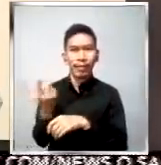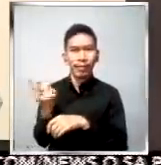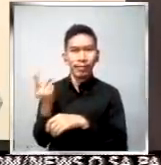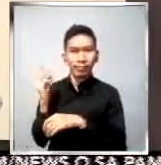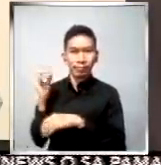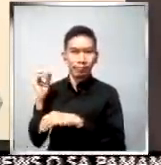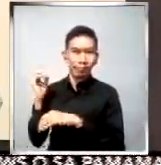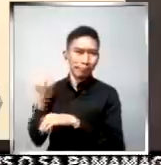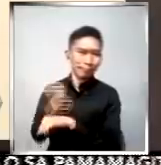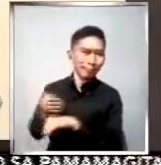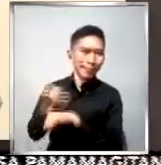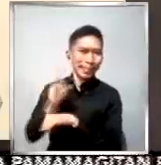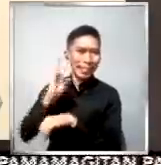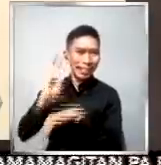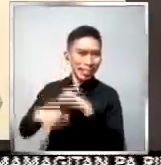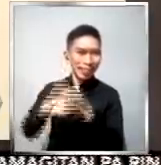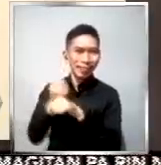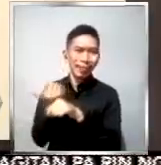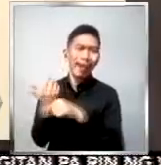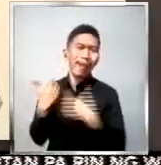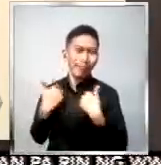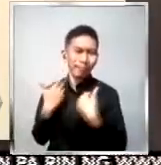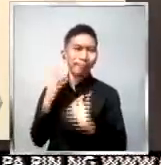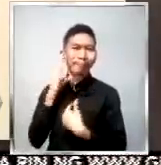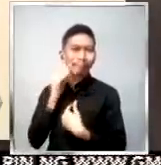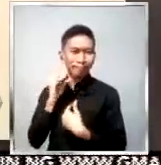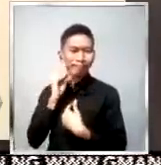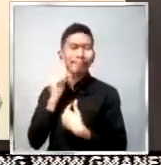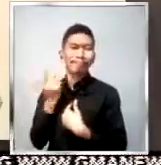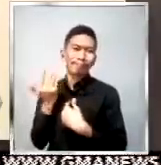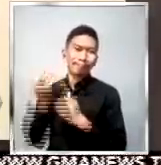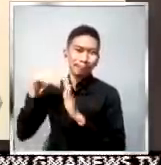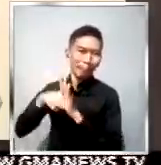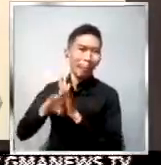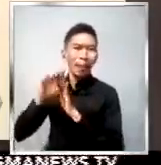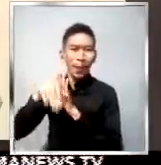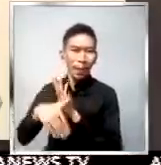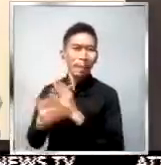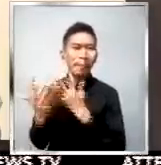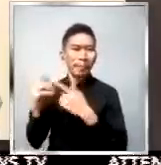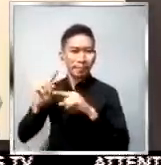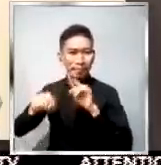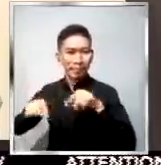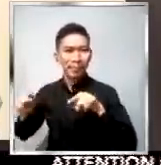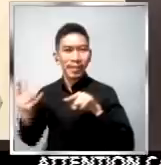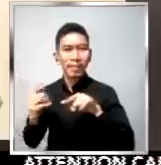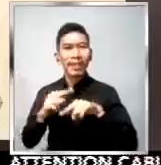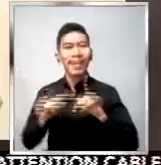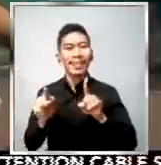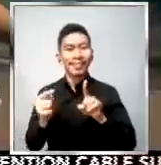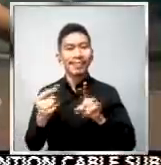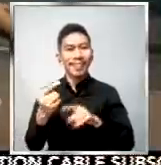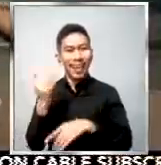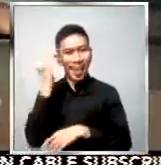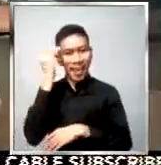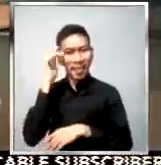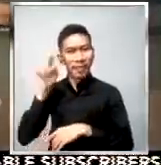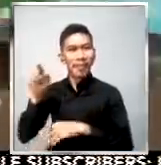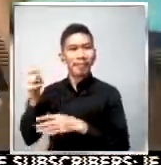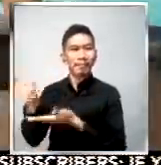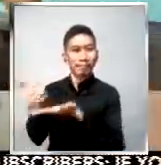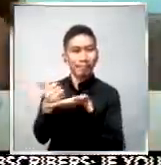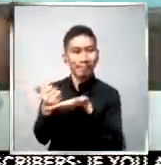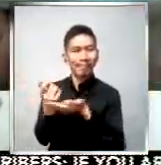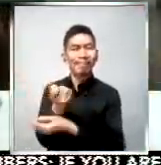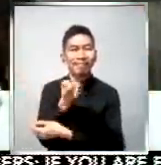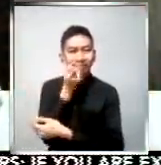and lows. And as of the moment, what I need and I know he's gonna give it to me is understanding. Ang sagot naman ni